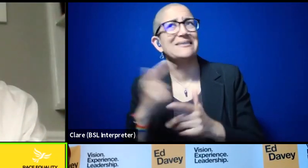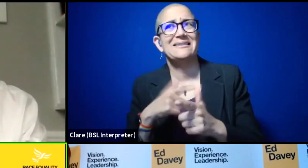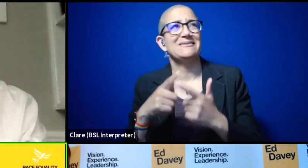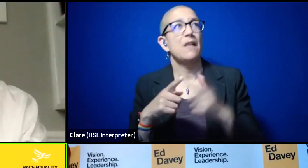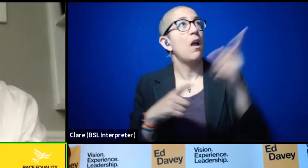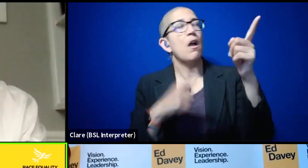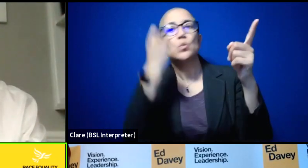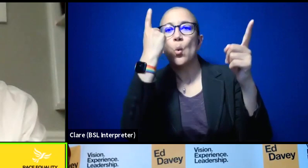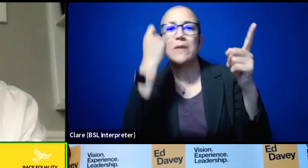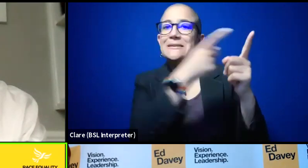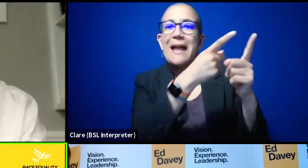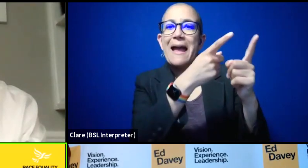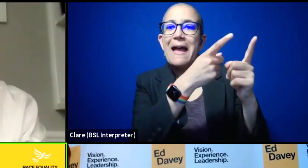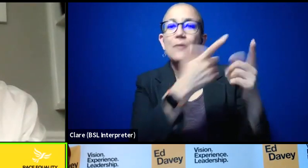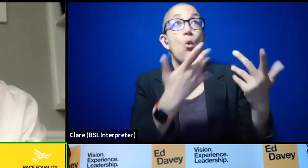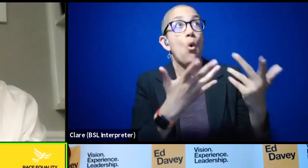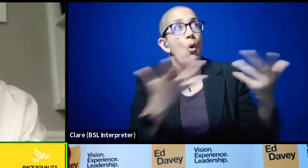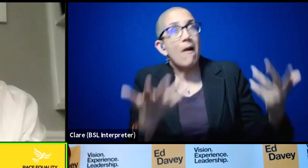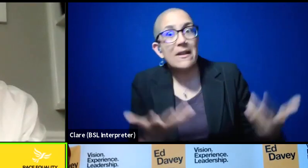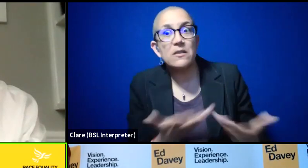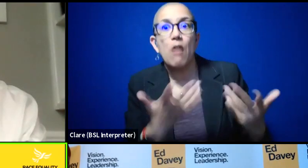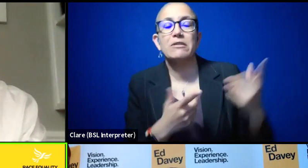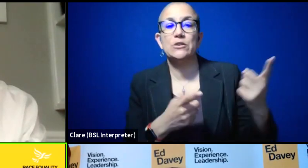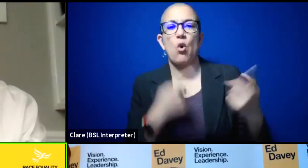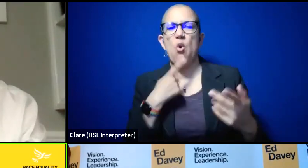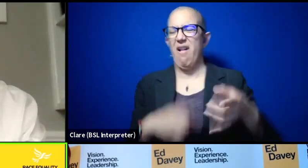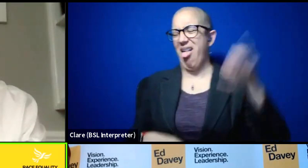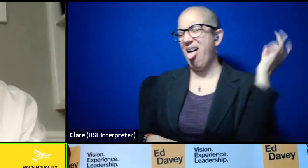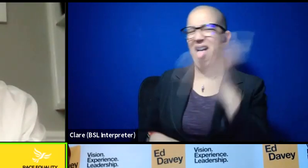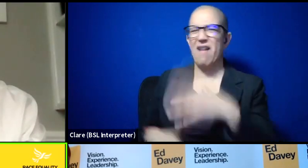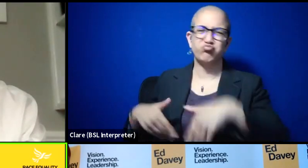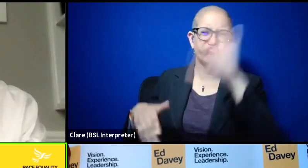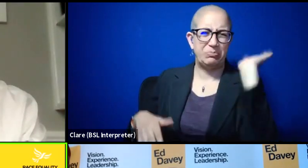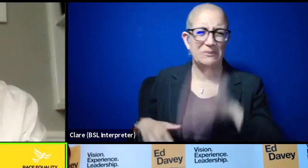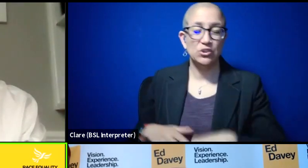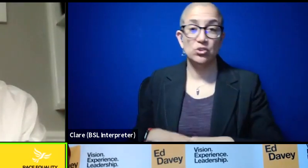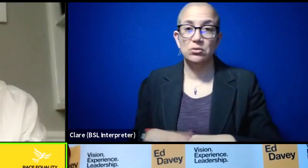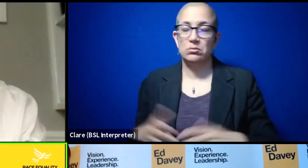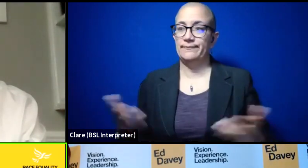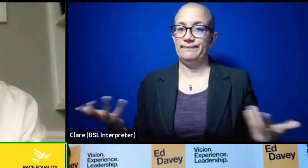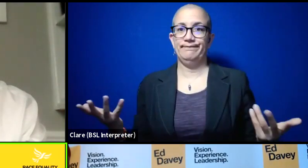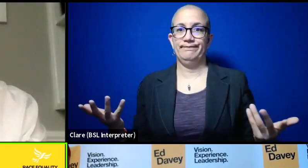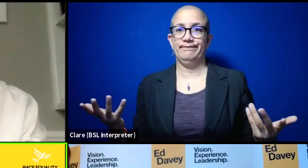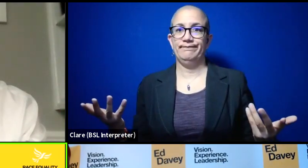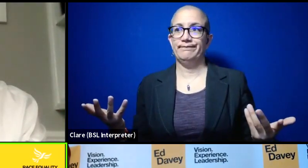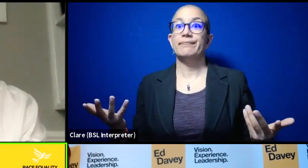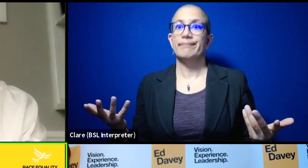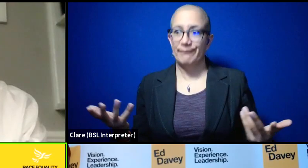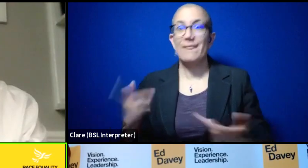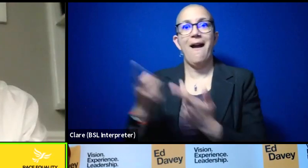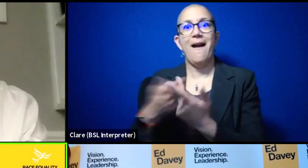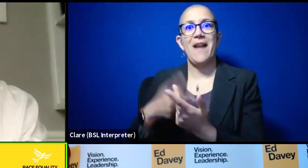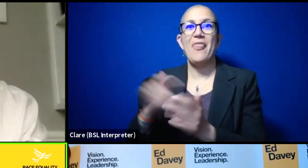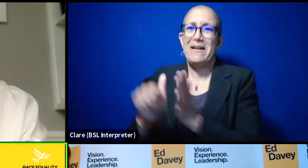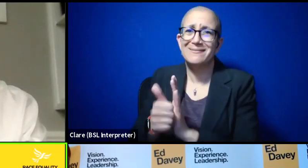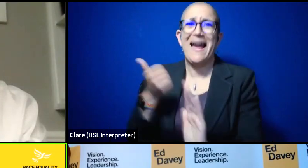doesn't encourage them to do something about it, or even worse, dismisses it, you then have another incredible, talented person who just happens,